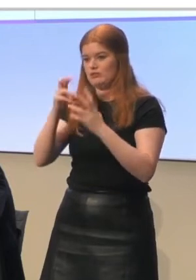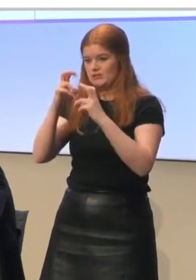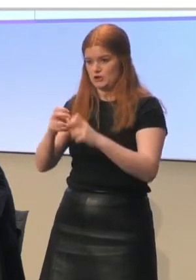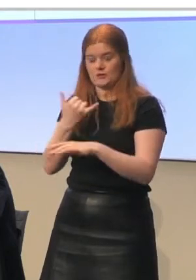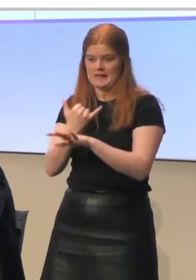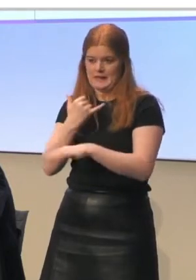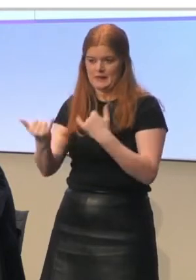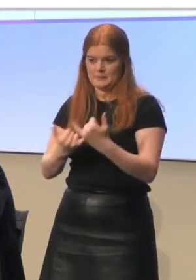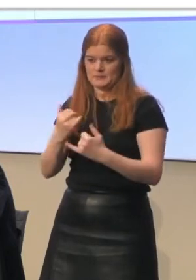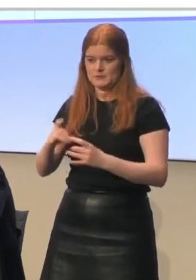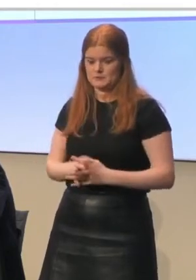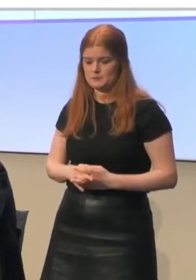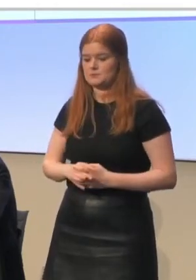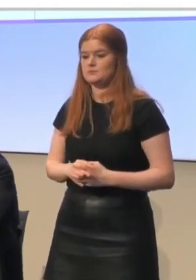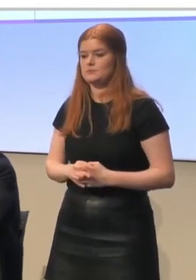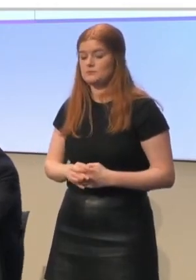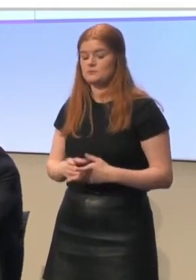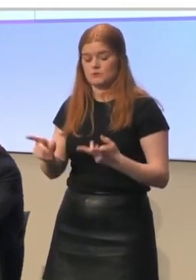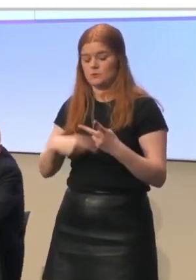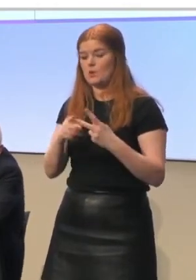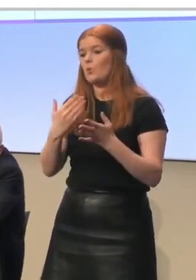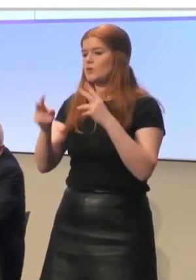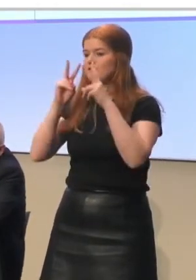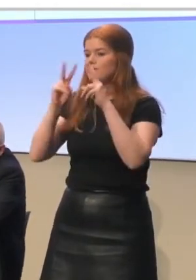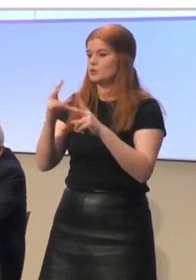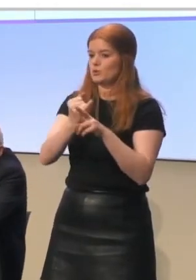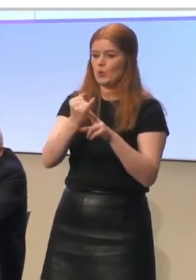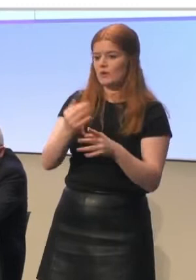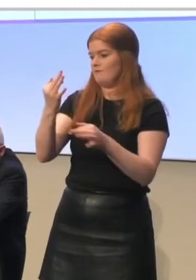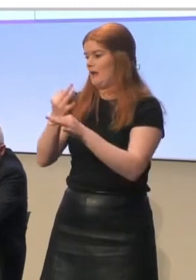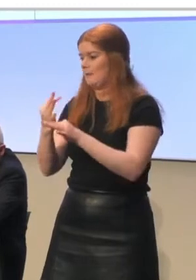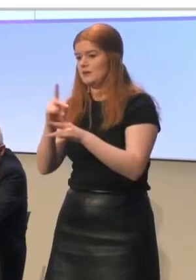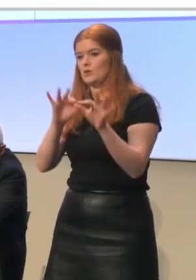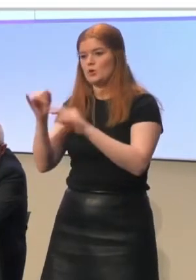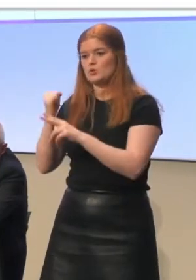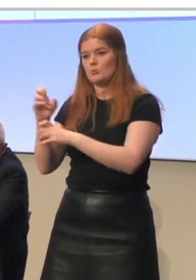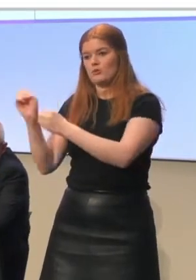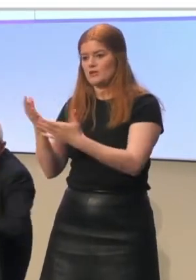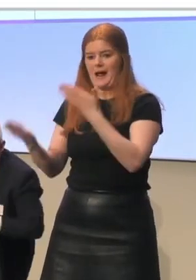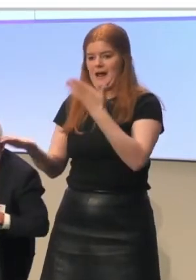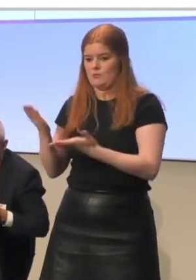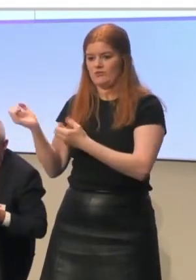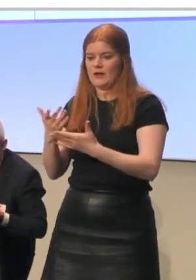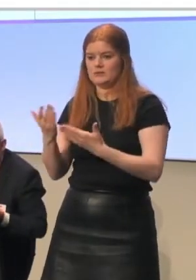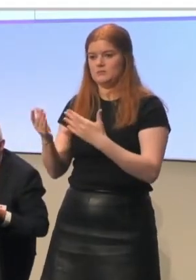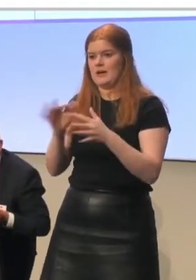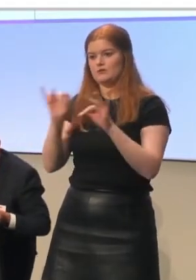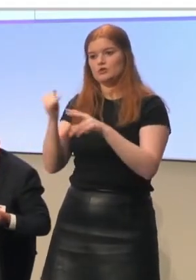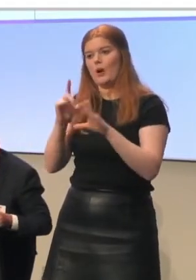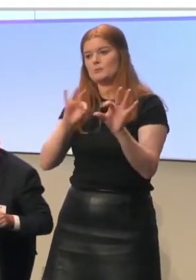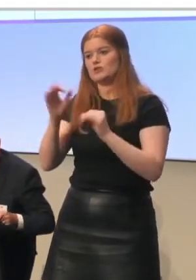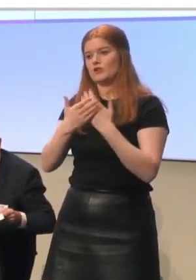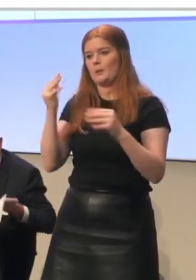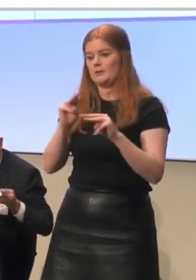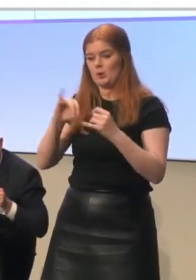place. Then what are the views of schools, families, post-school providers regarding post-school options for young people with special educational